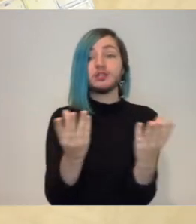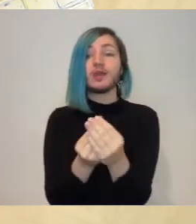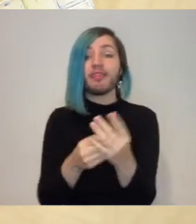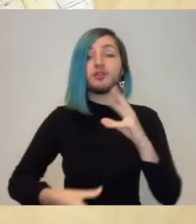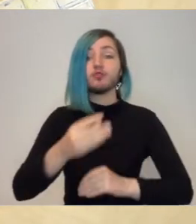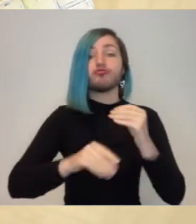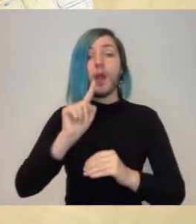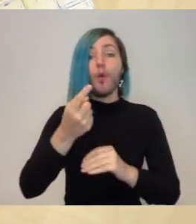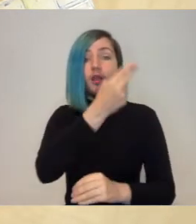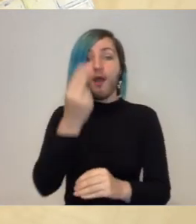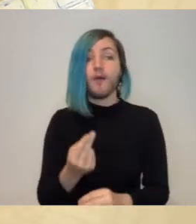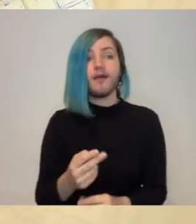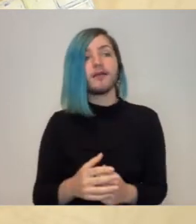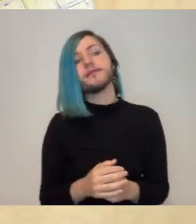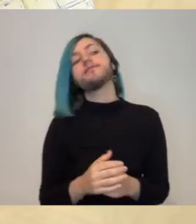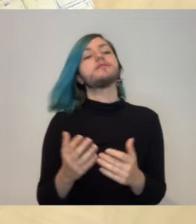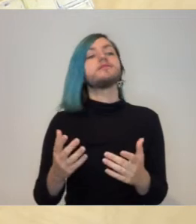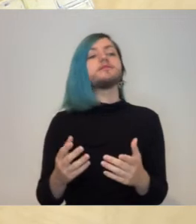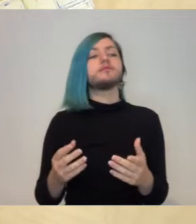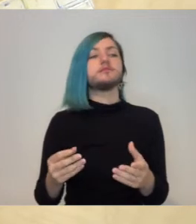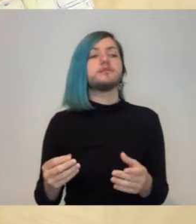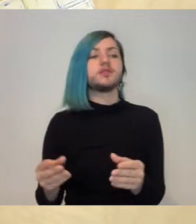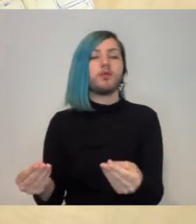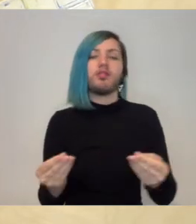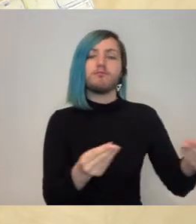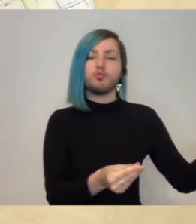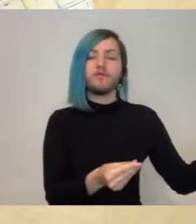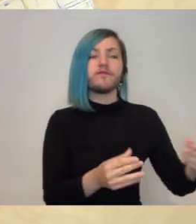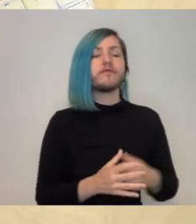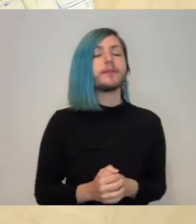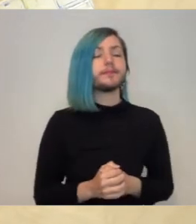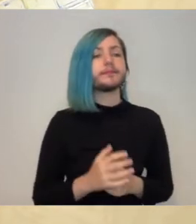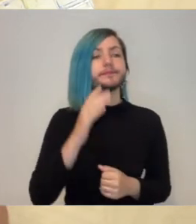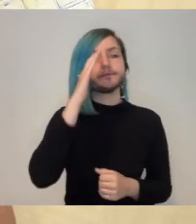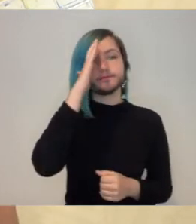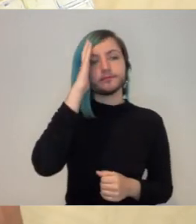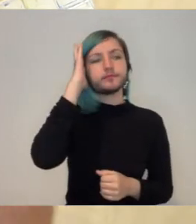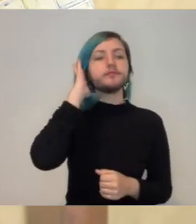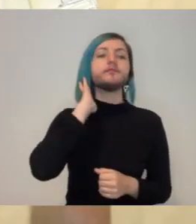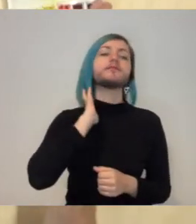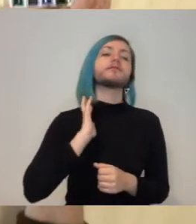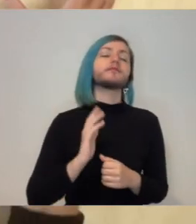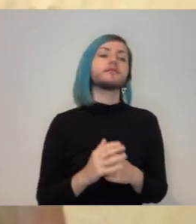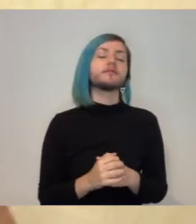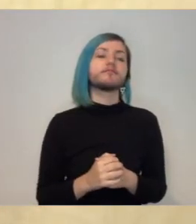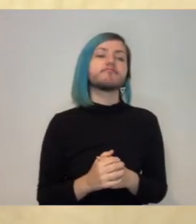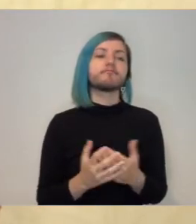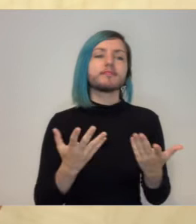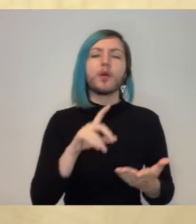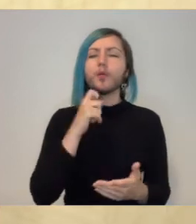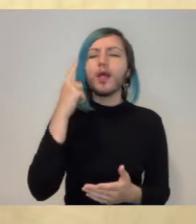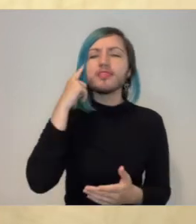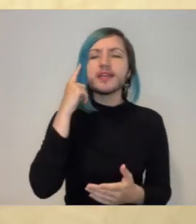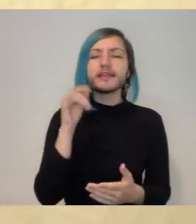one artwork. So I'm just going to cover up the writing a little bit, or I'll move it across, and I'm going to think about